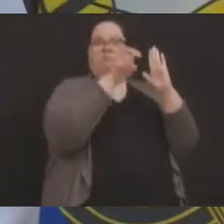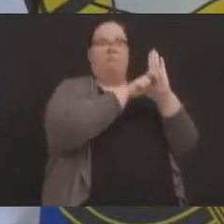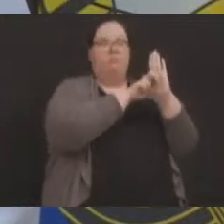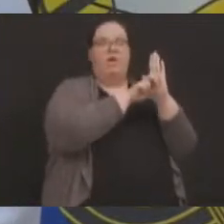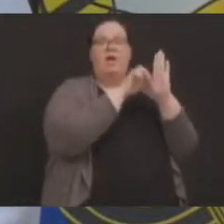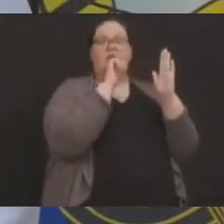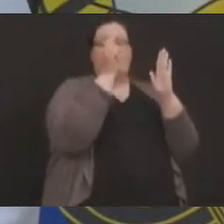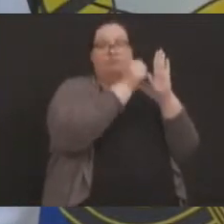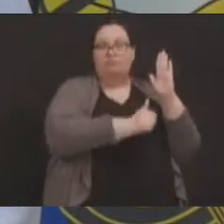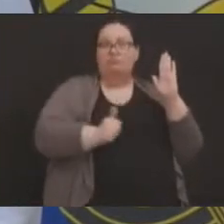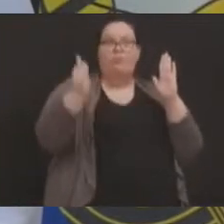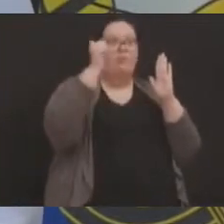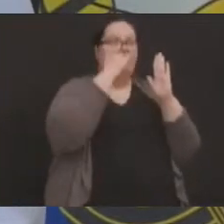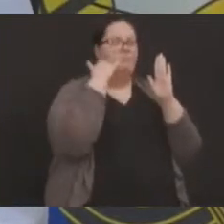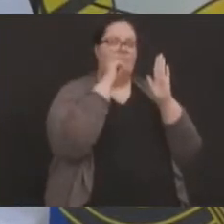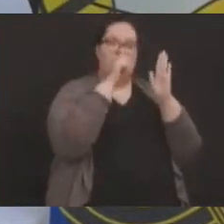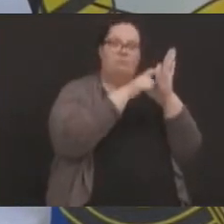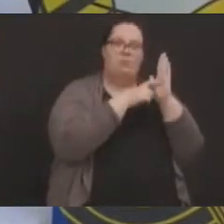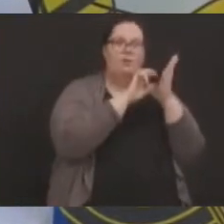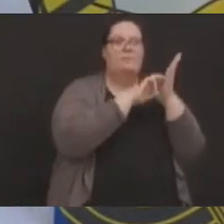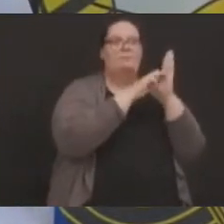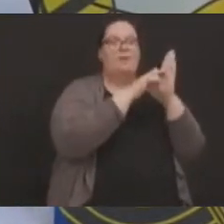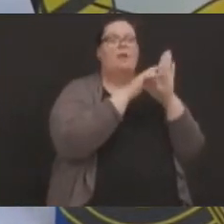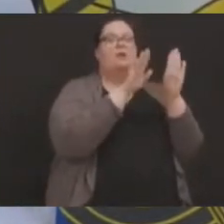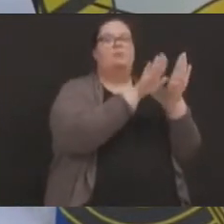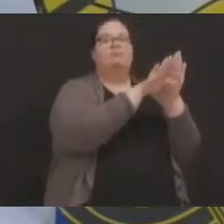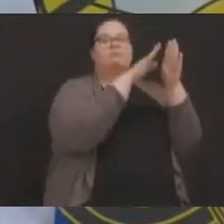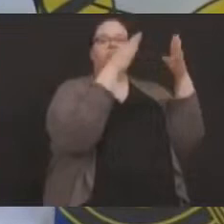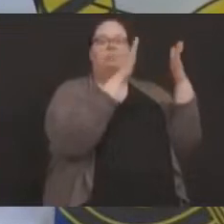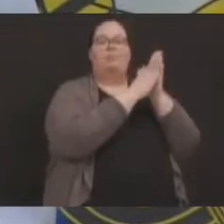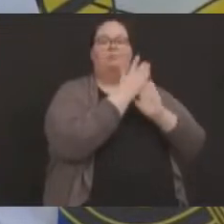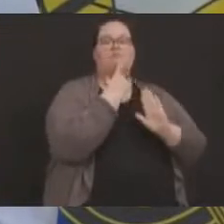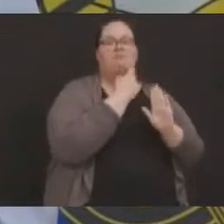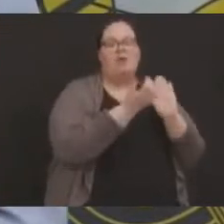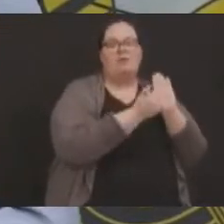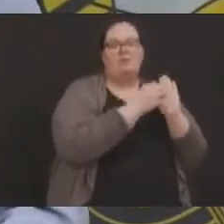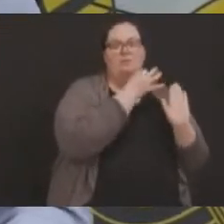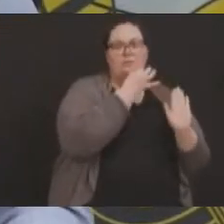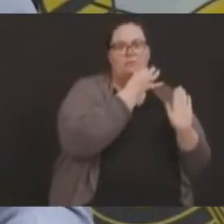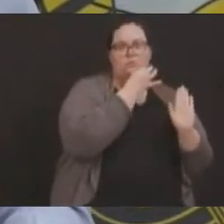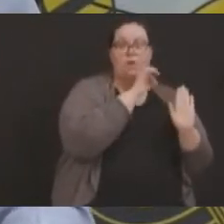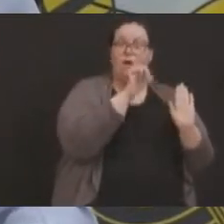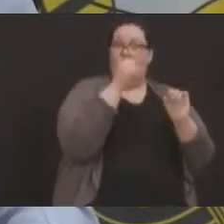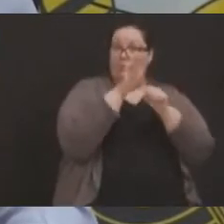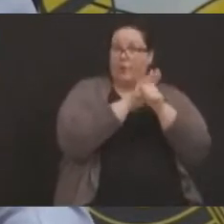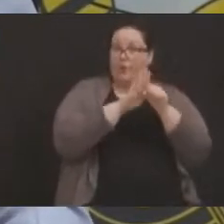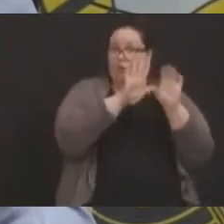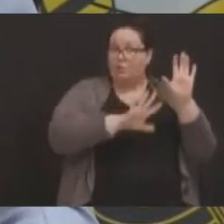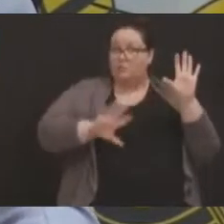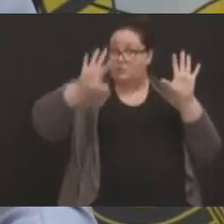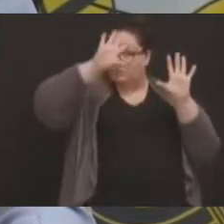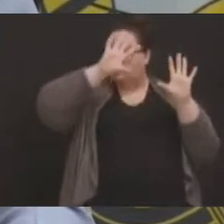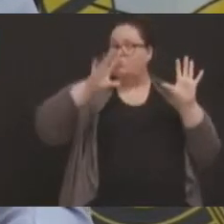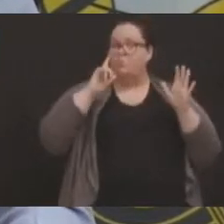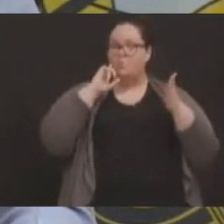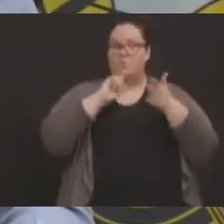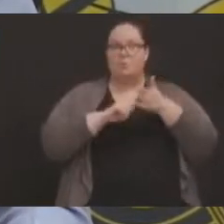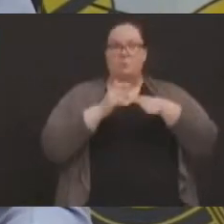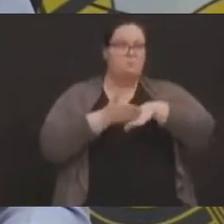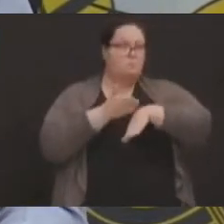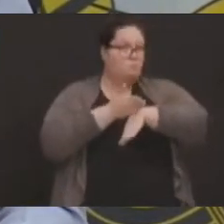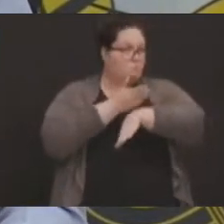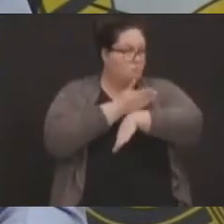direction. And before I make any more comments about those other zones, I just want to indicate that we are breaking down the data